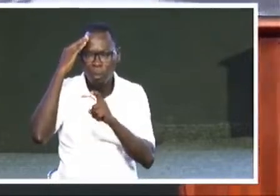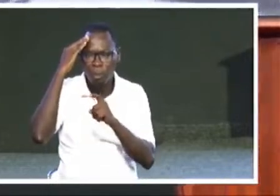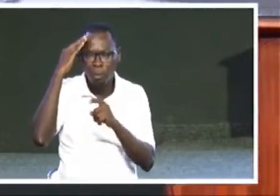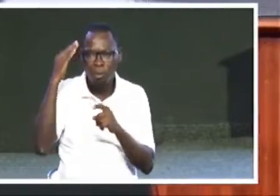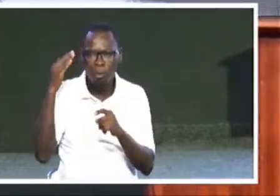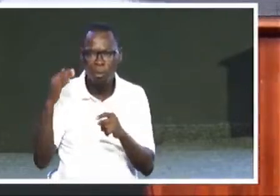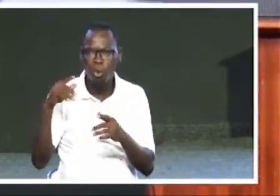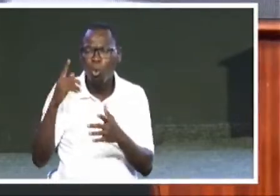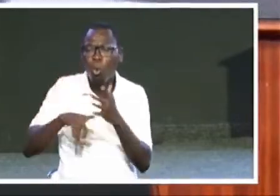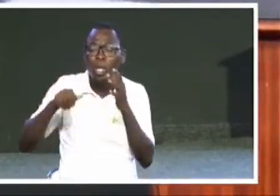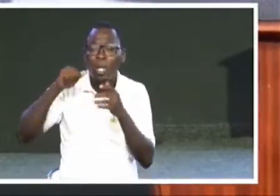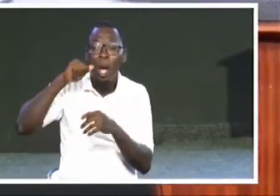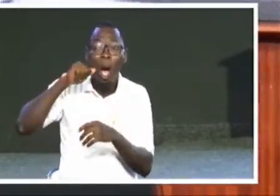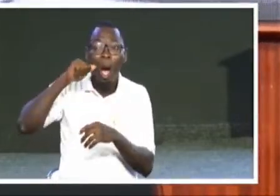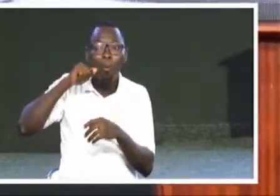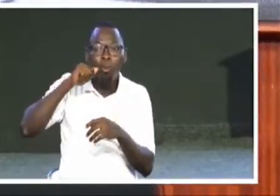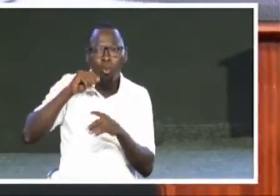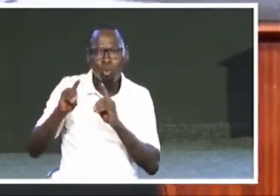do?